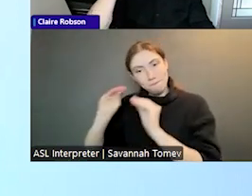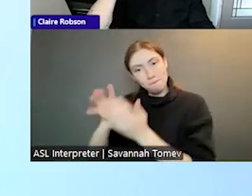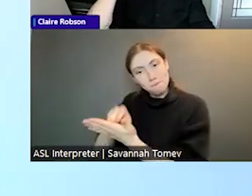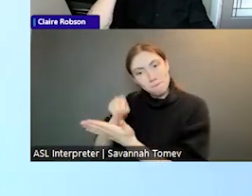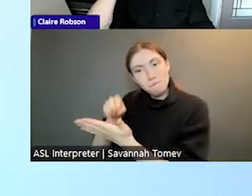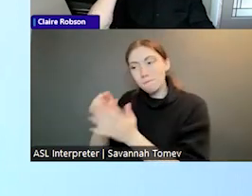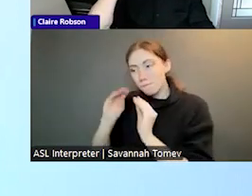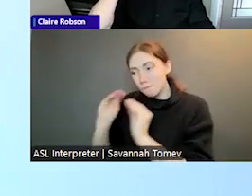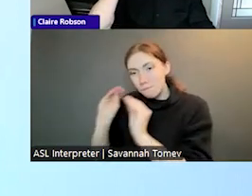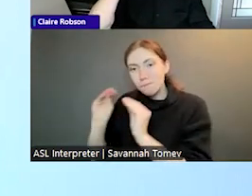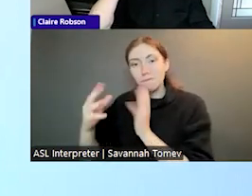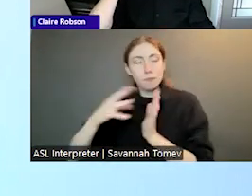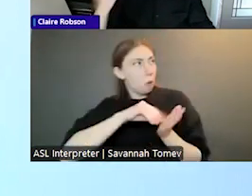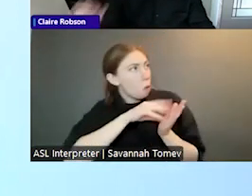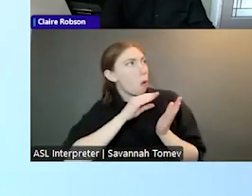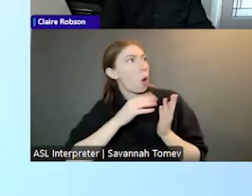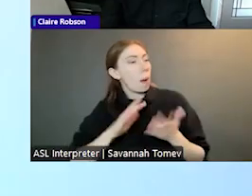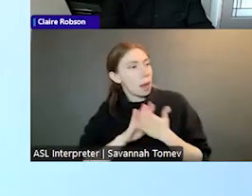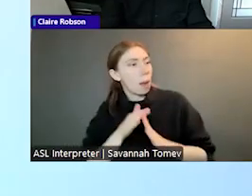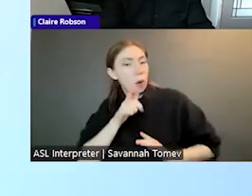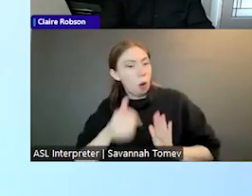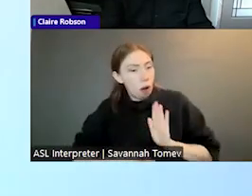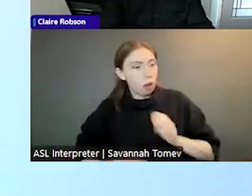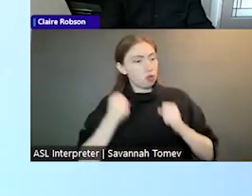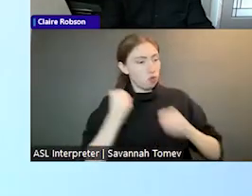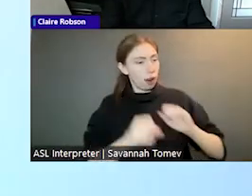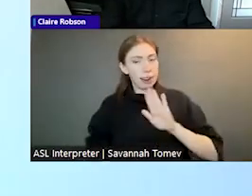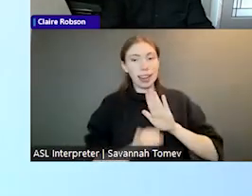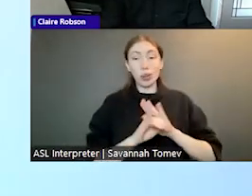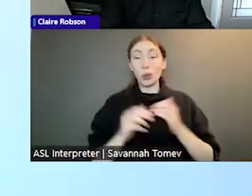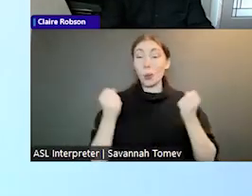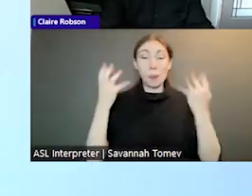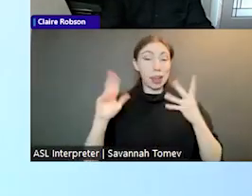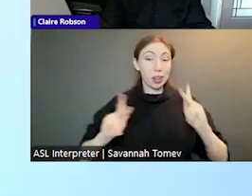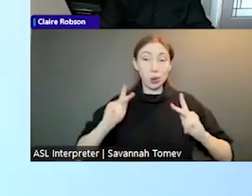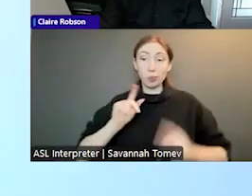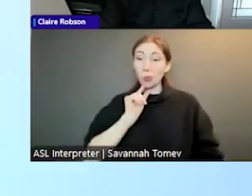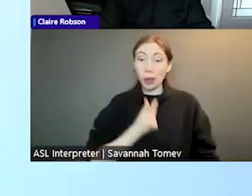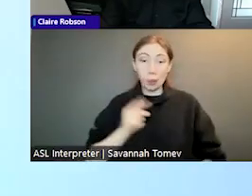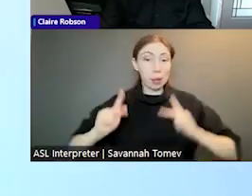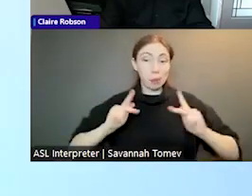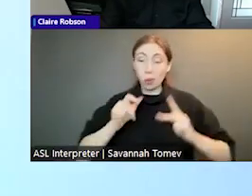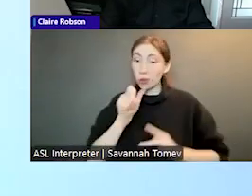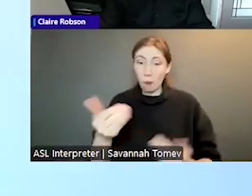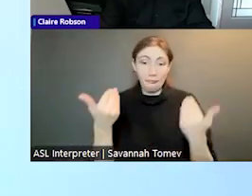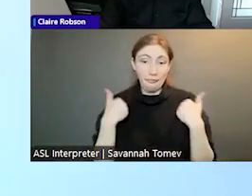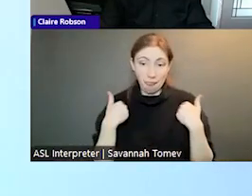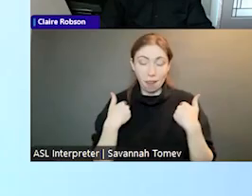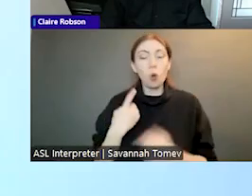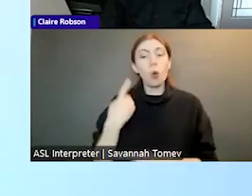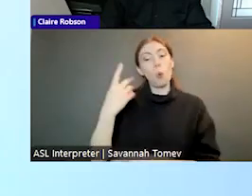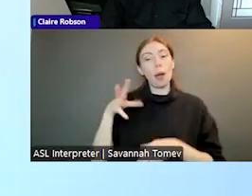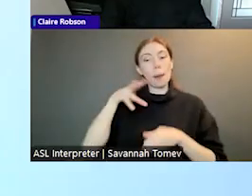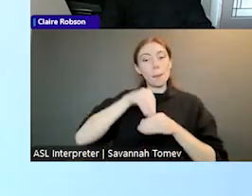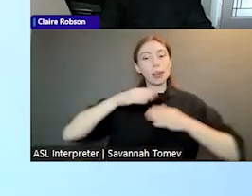we turned elsewhere to find that. One of our participants said that his mentors were the older men that